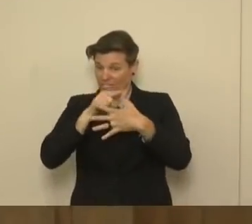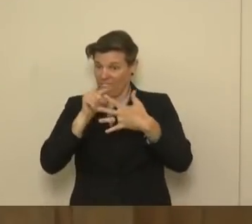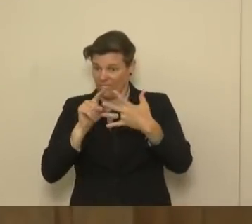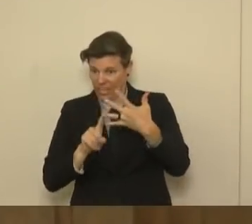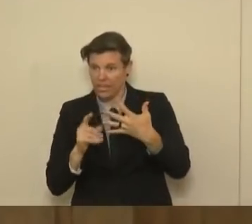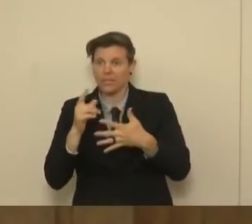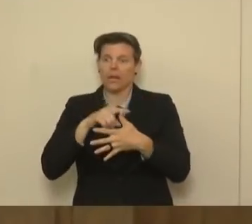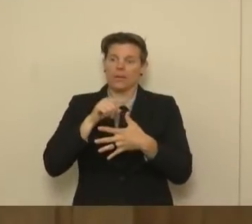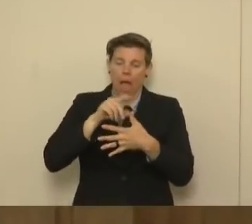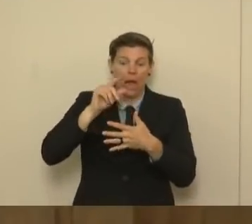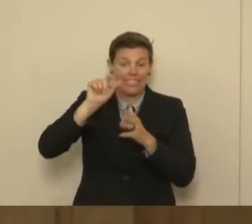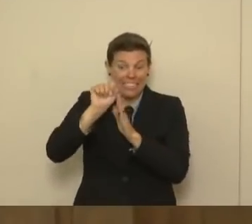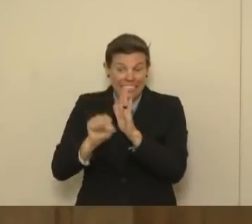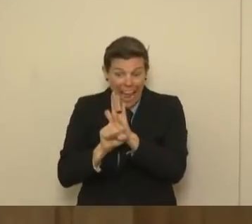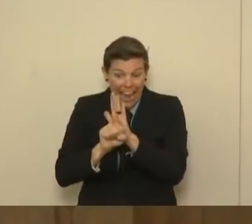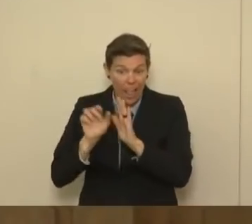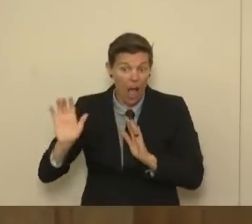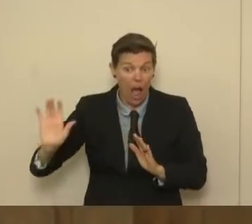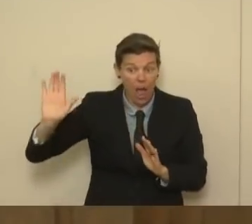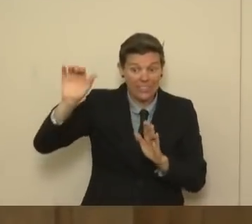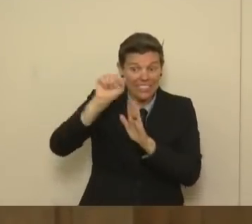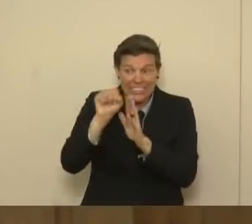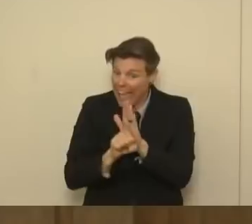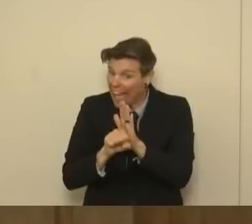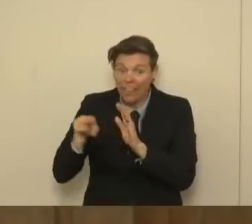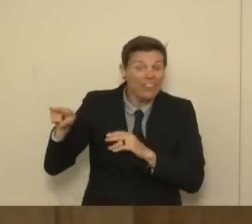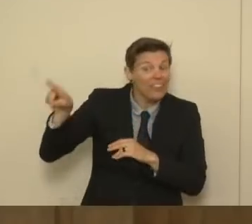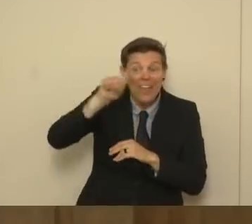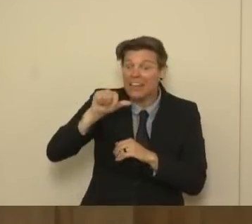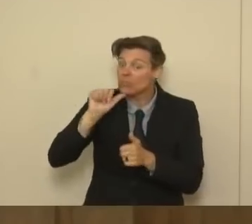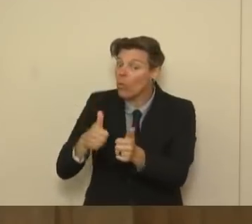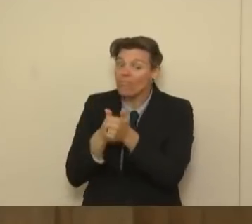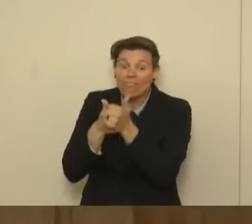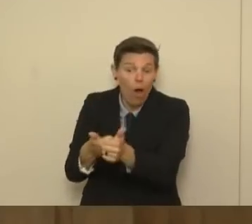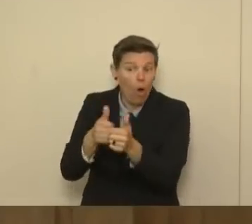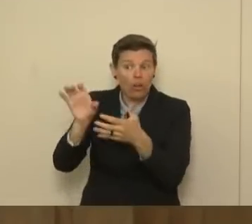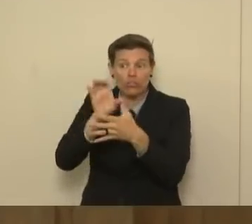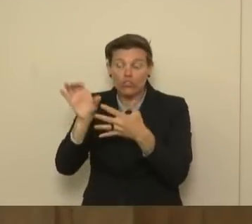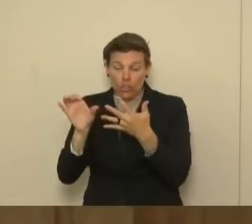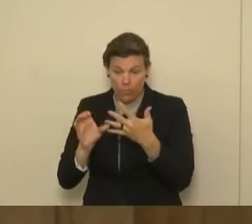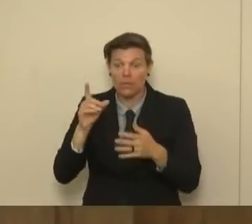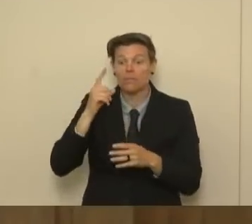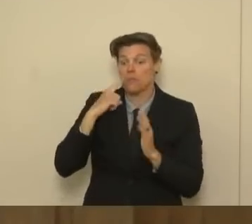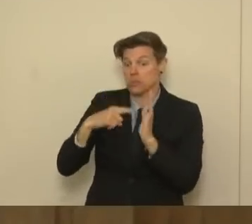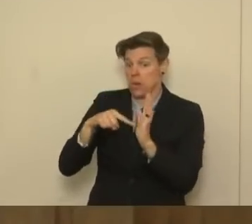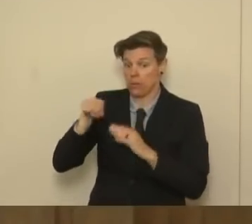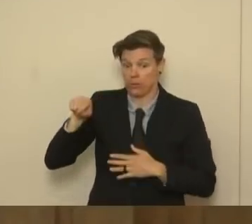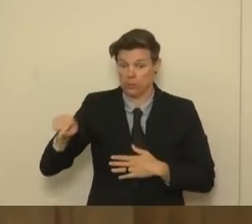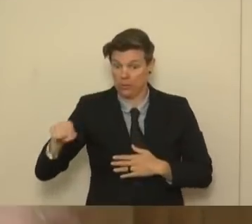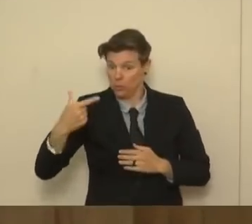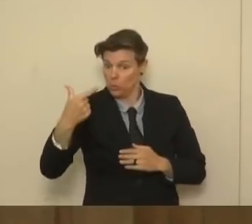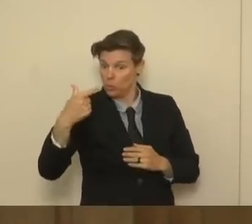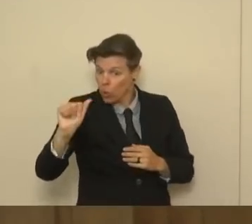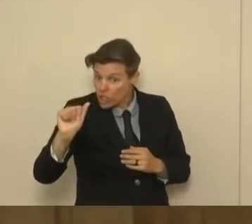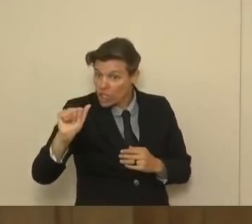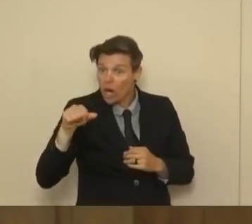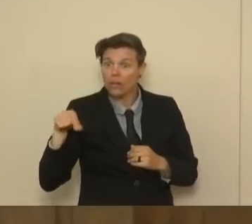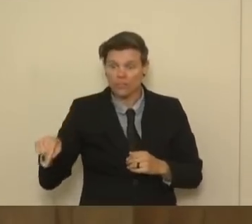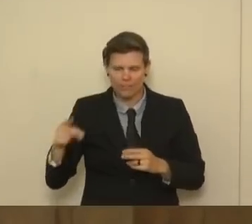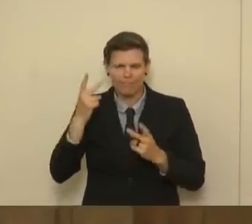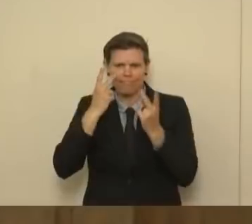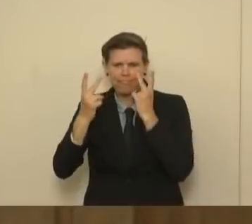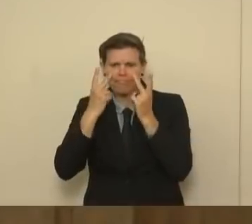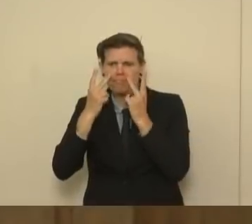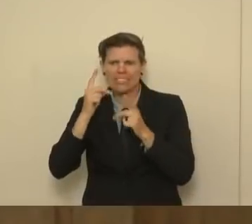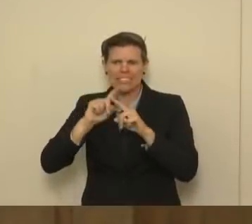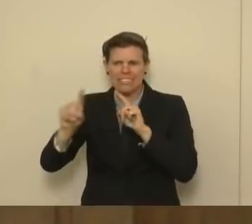would have not reopened schools. Georgia, which is the place where we saw the media pictures of crowded hallways of